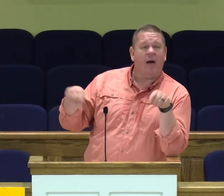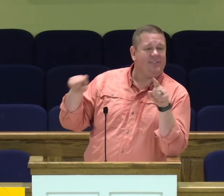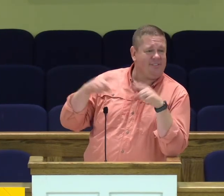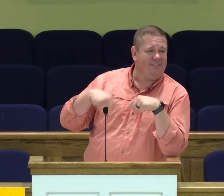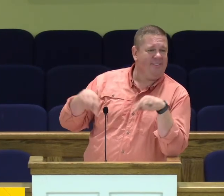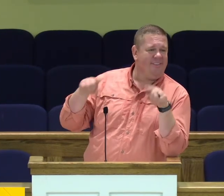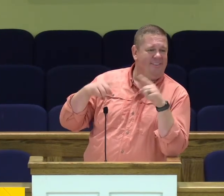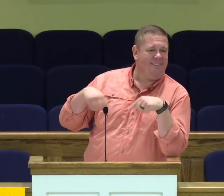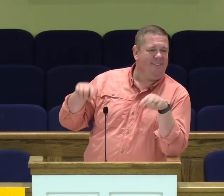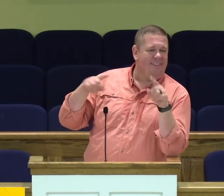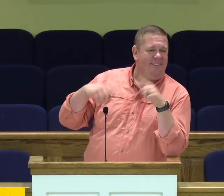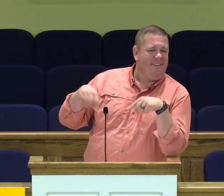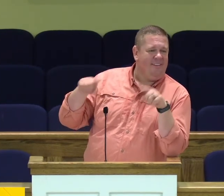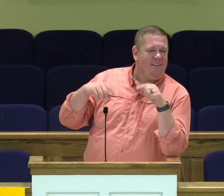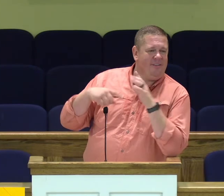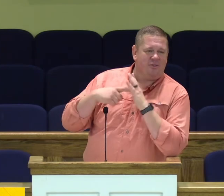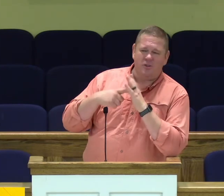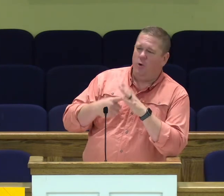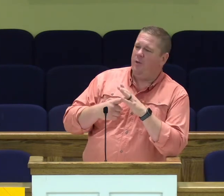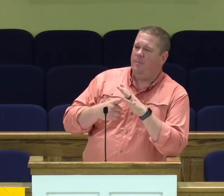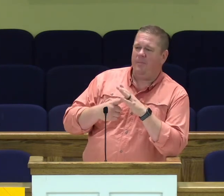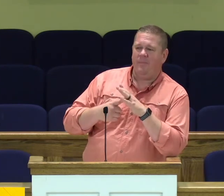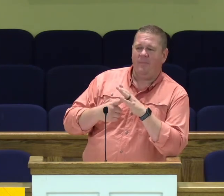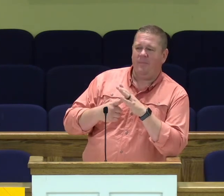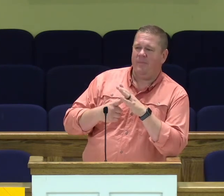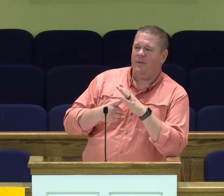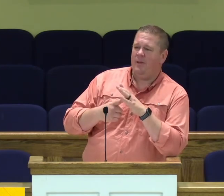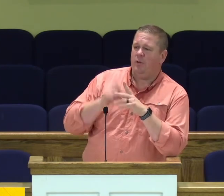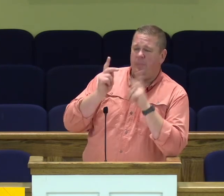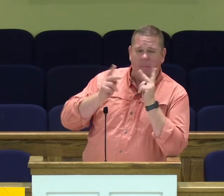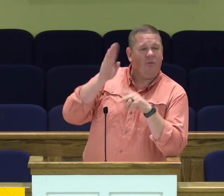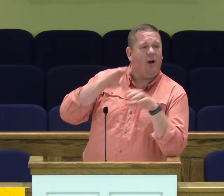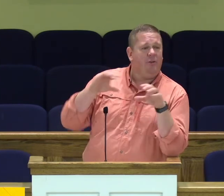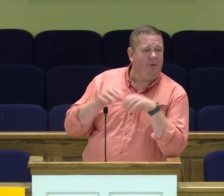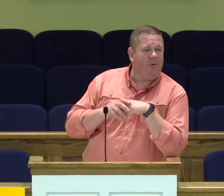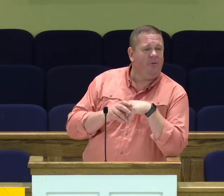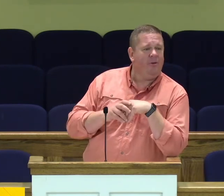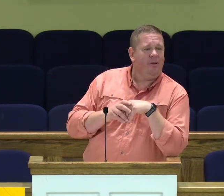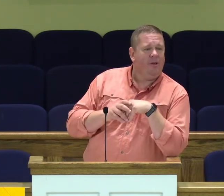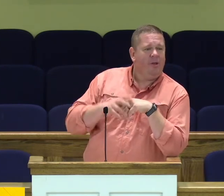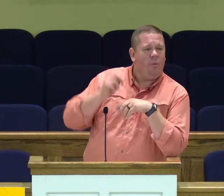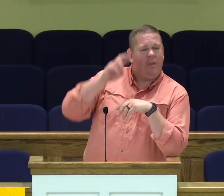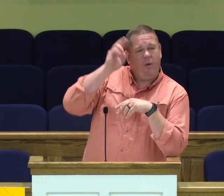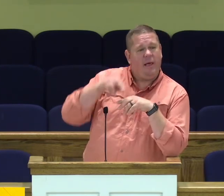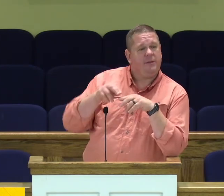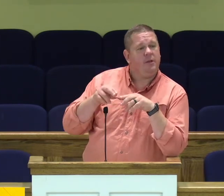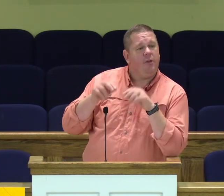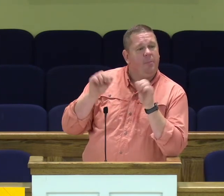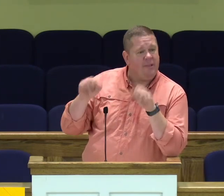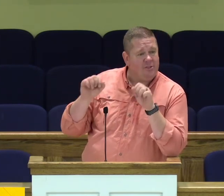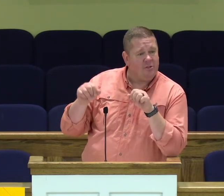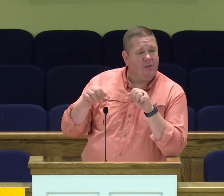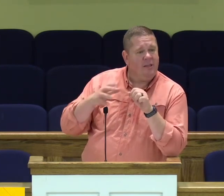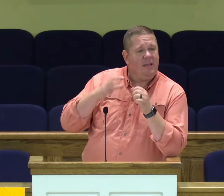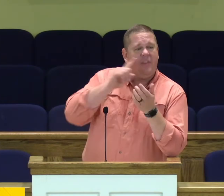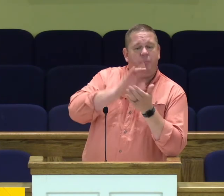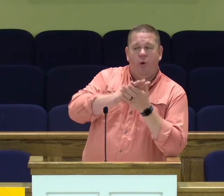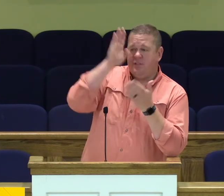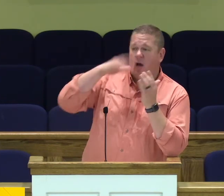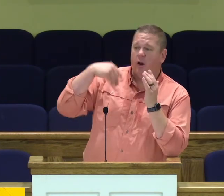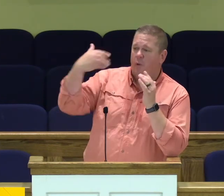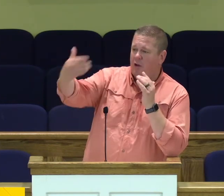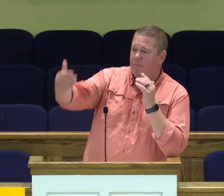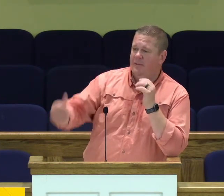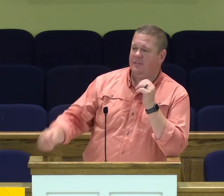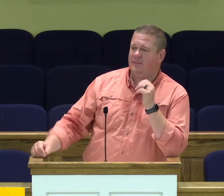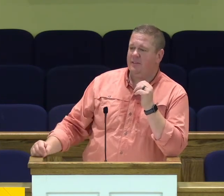need us to show them what the people of God do when they realize their potential and they praise